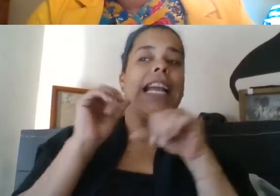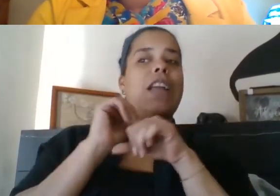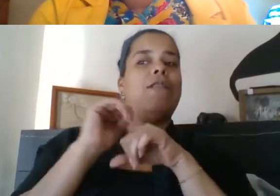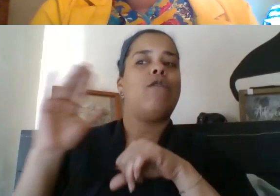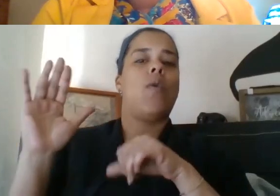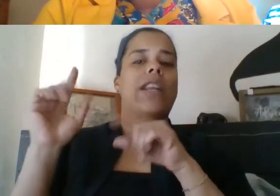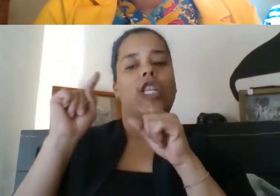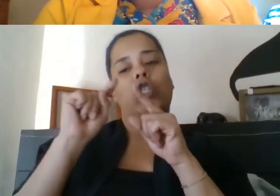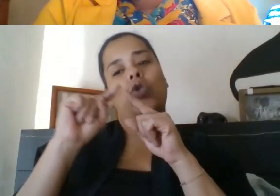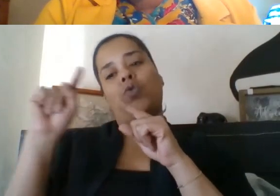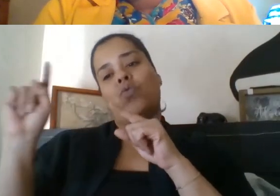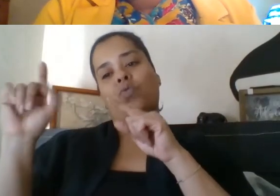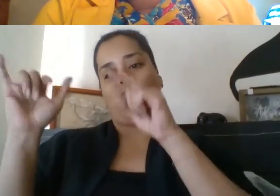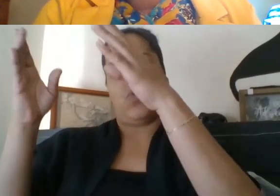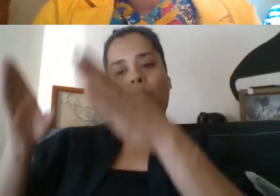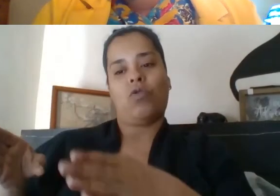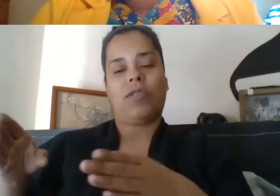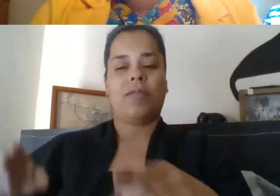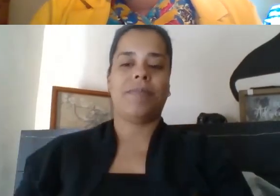to